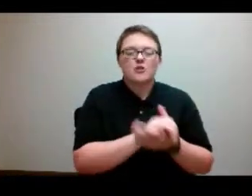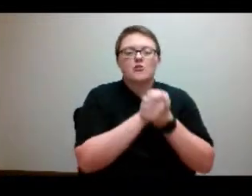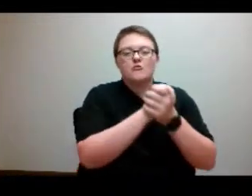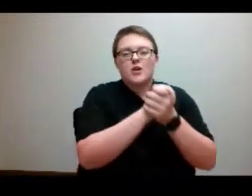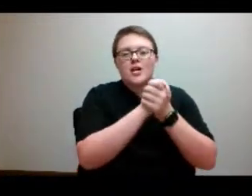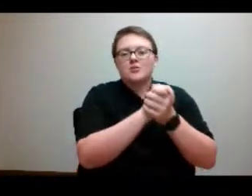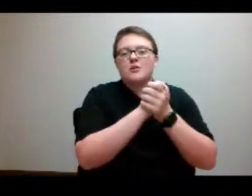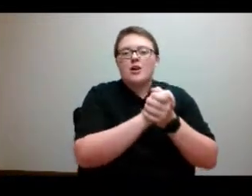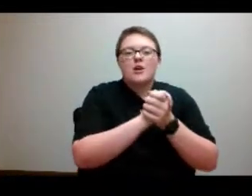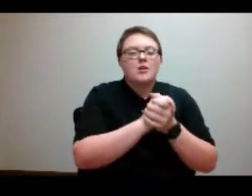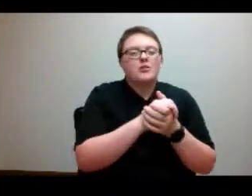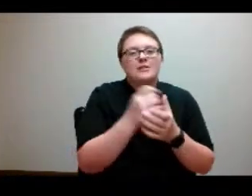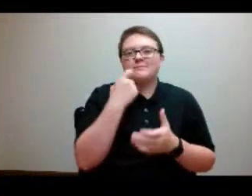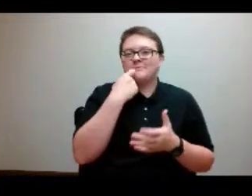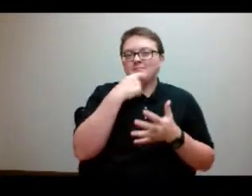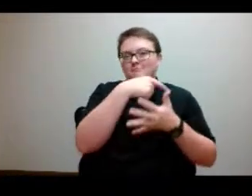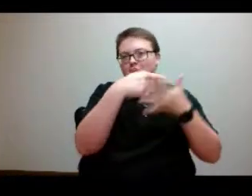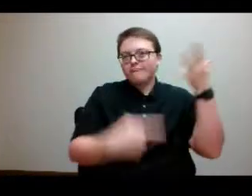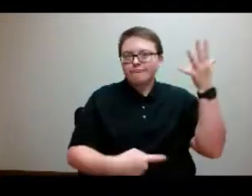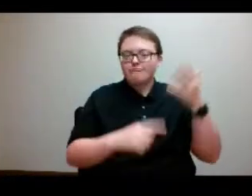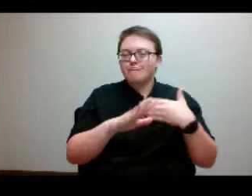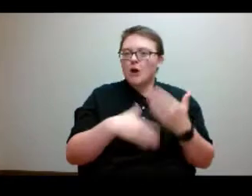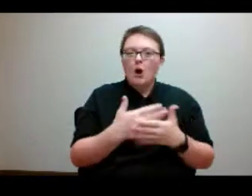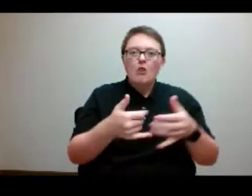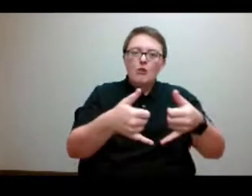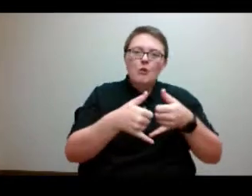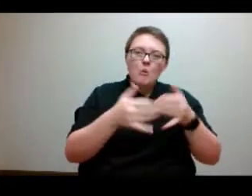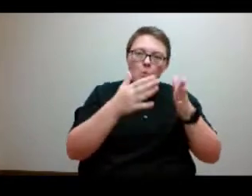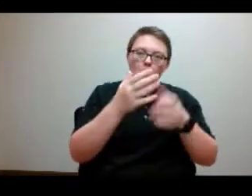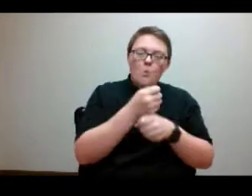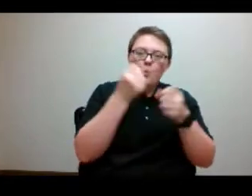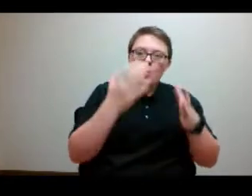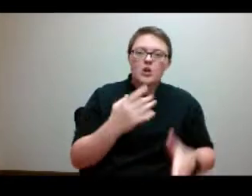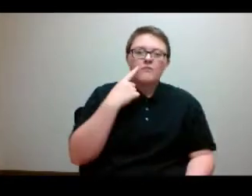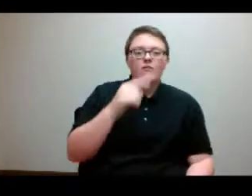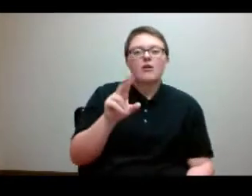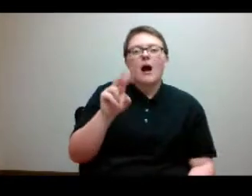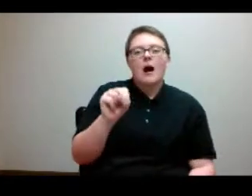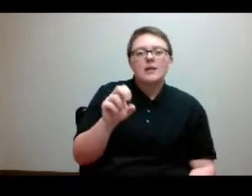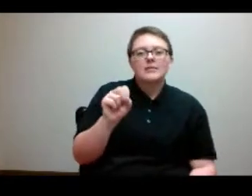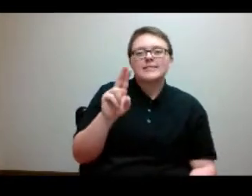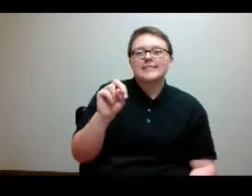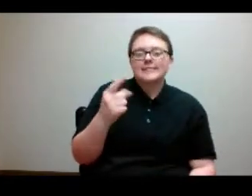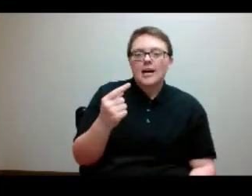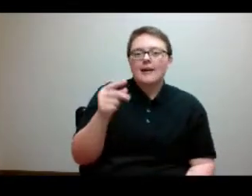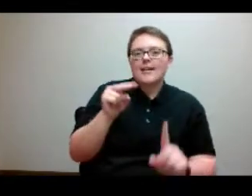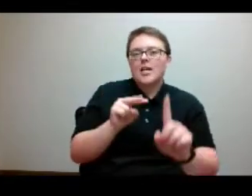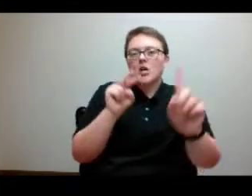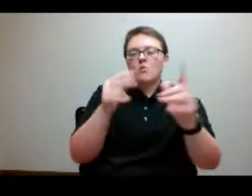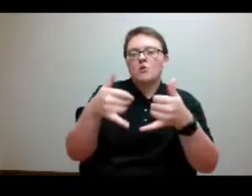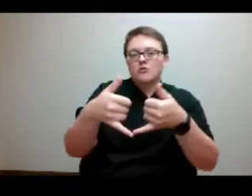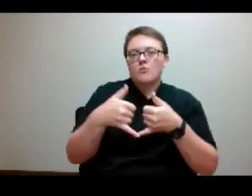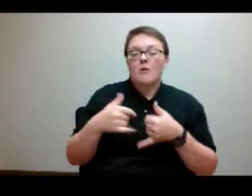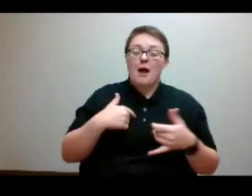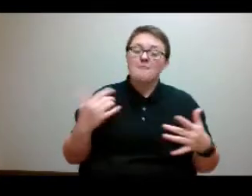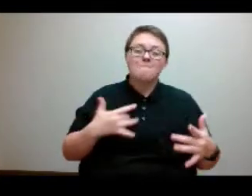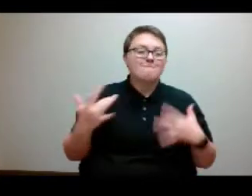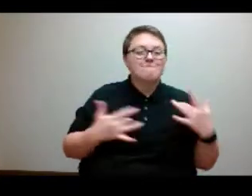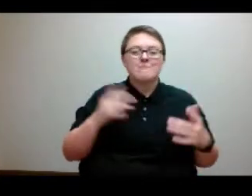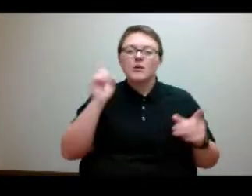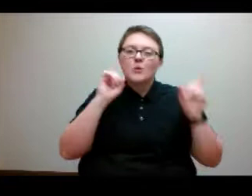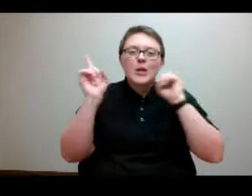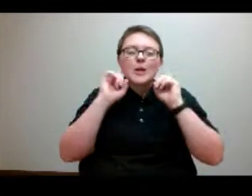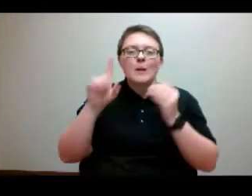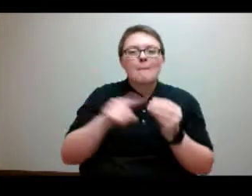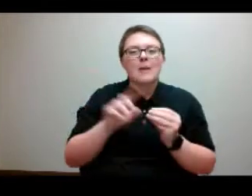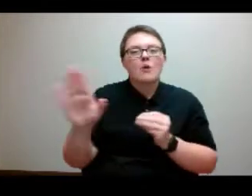congratulations to the winners of the Unsung Heroes Award. So delighted to hear about those accomplishments in support of others.